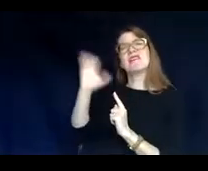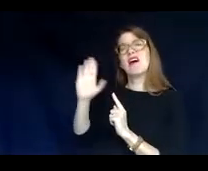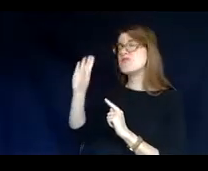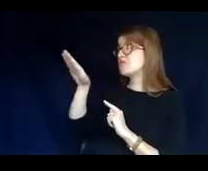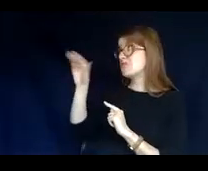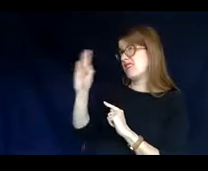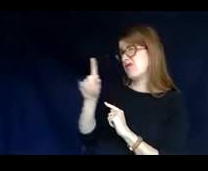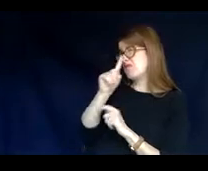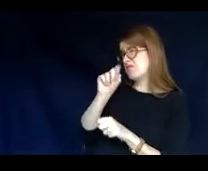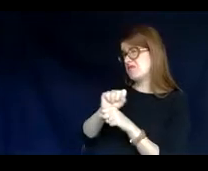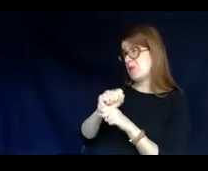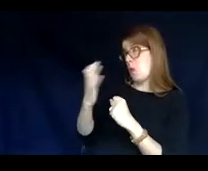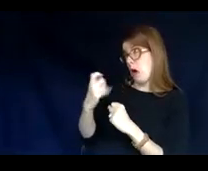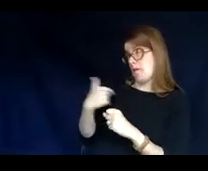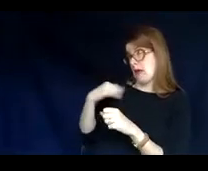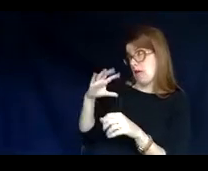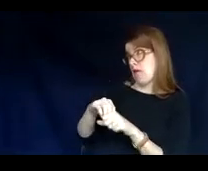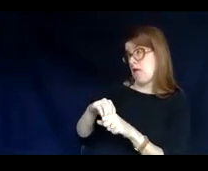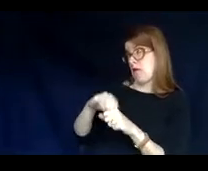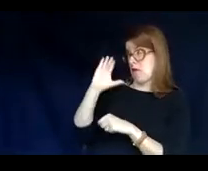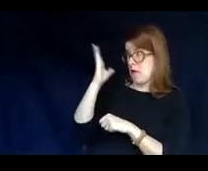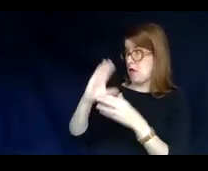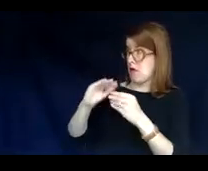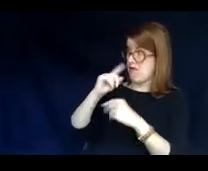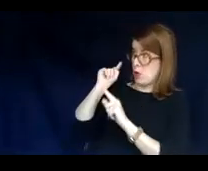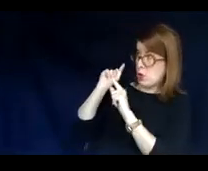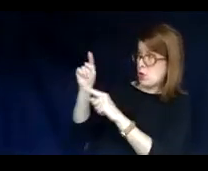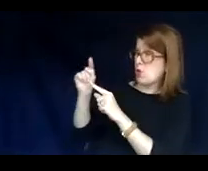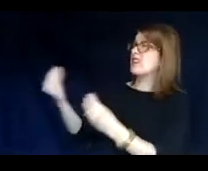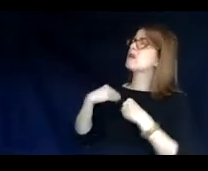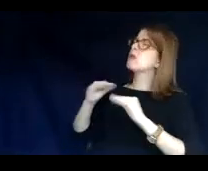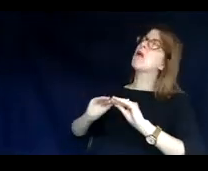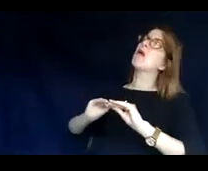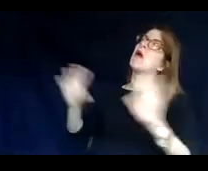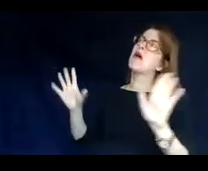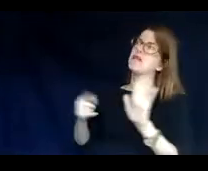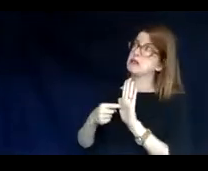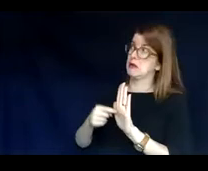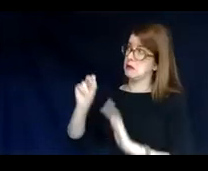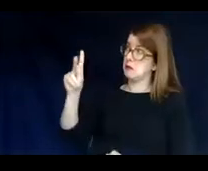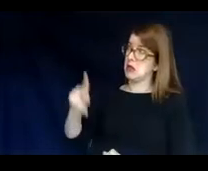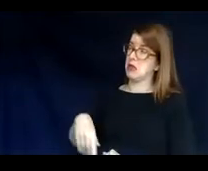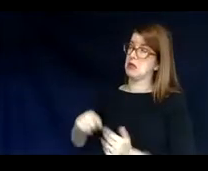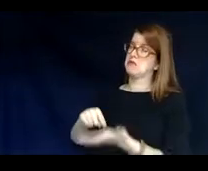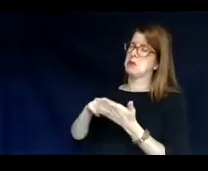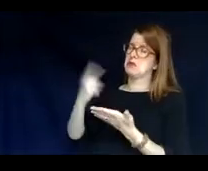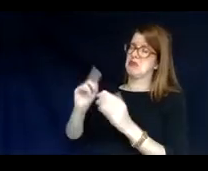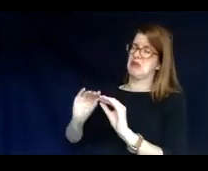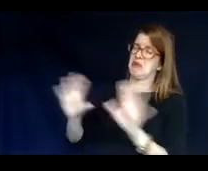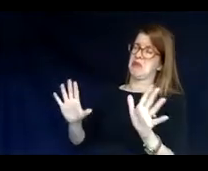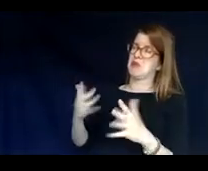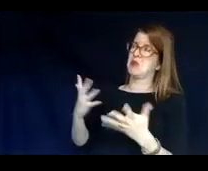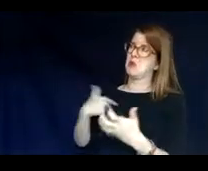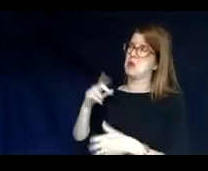you really want me to participate, if you really want me to speak for you, you're going to have to give me some obvious signs, right? Some concrete signs that this is what you want me to